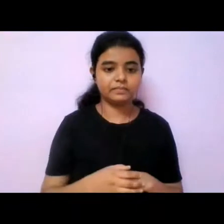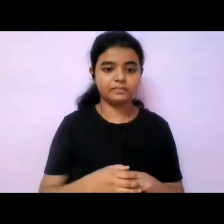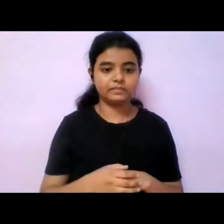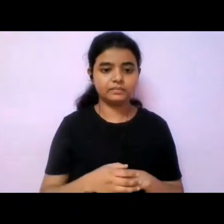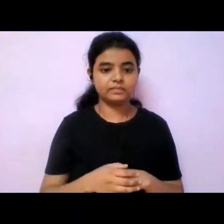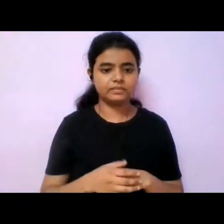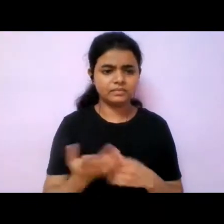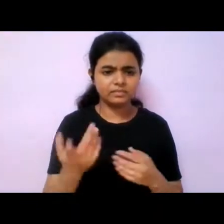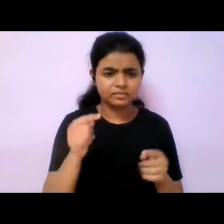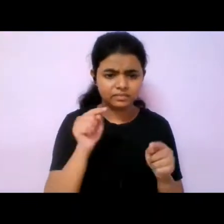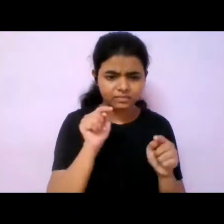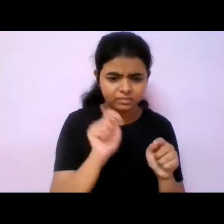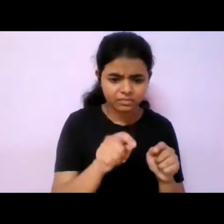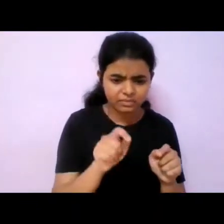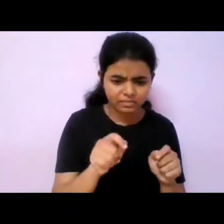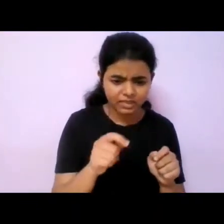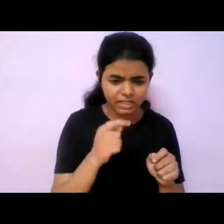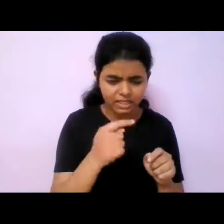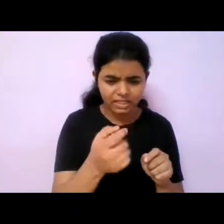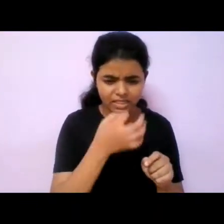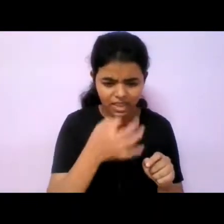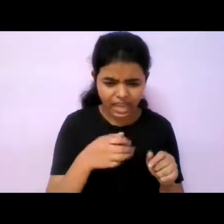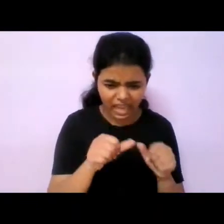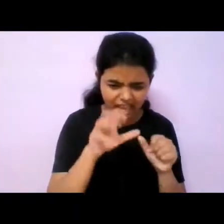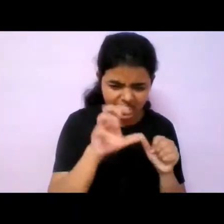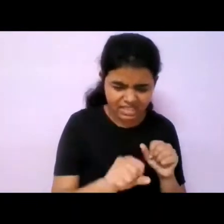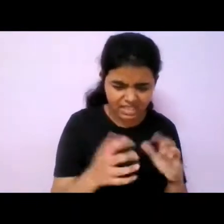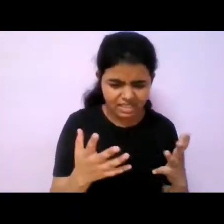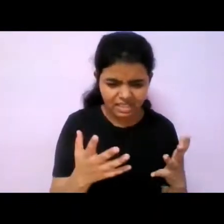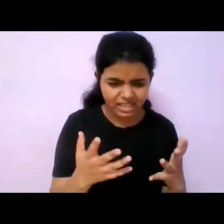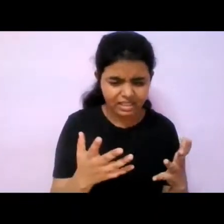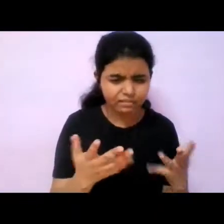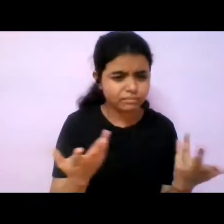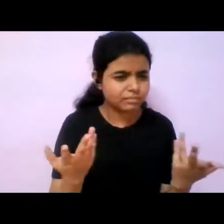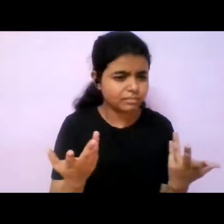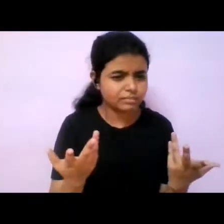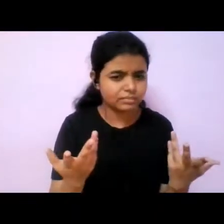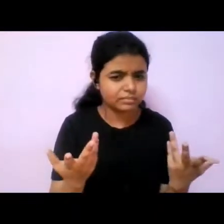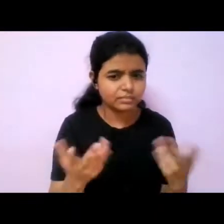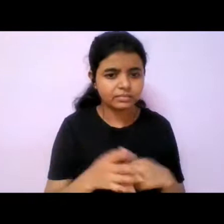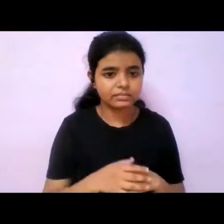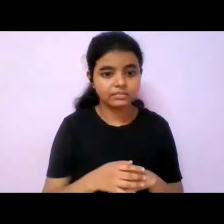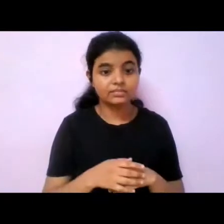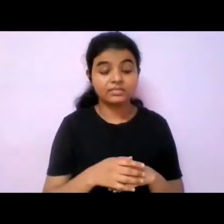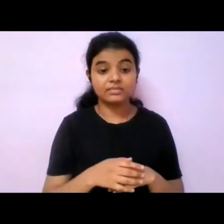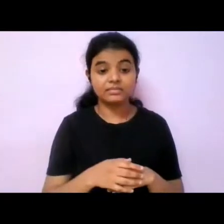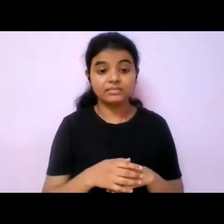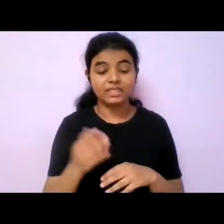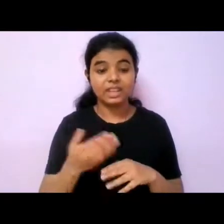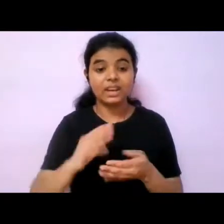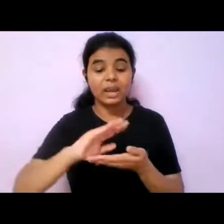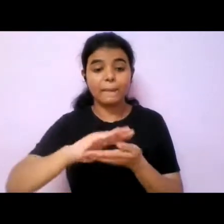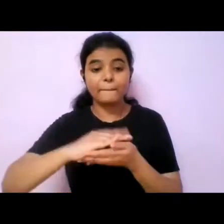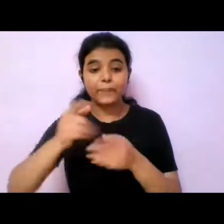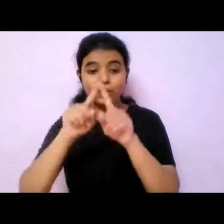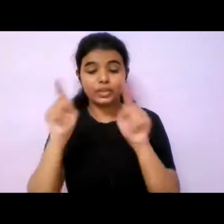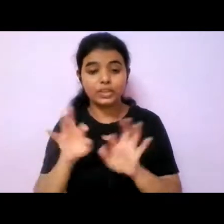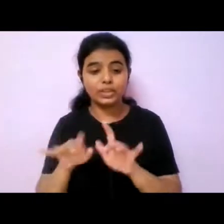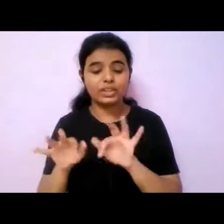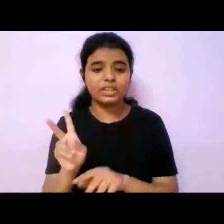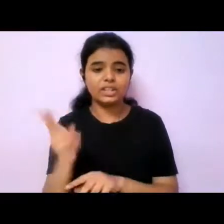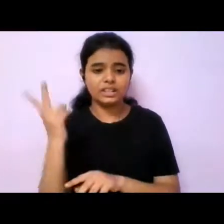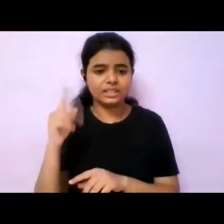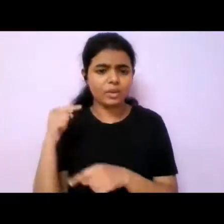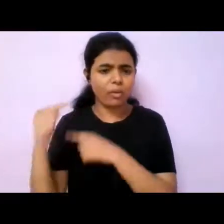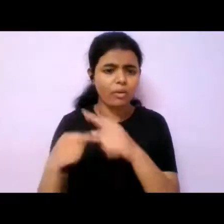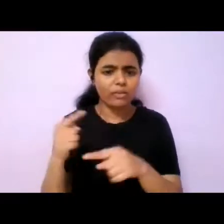It's asking me for full access or something. I'm using a different computer. I've not usually used